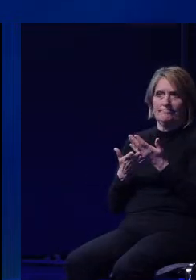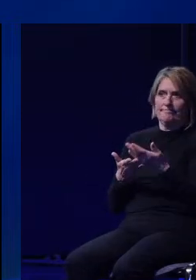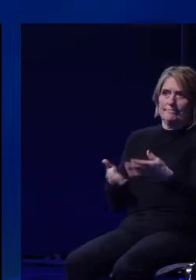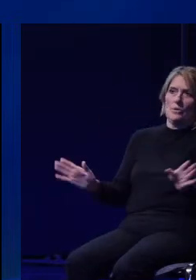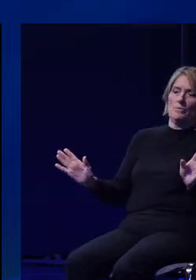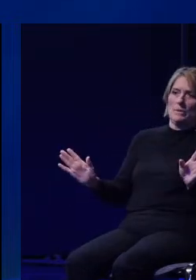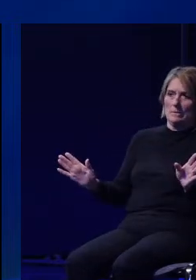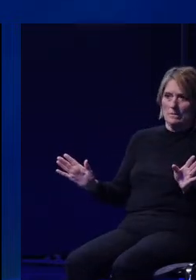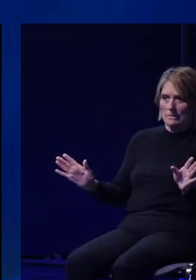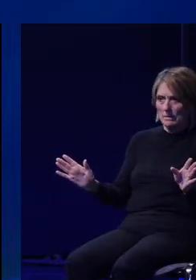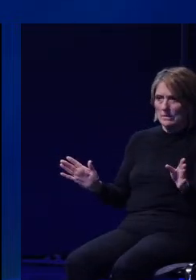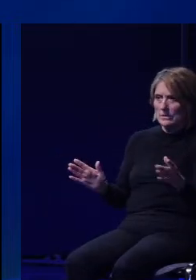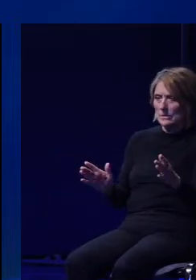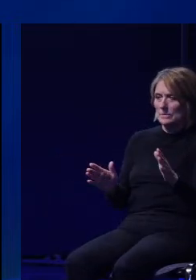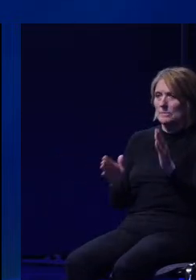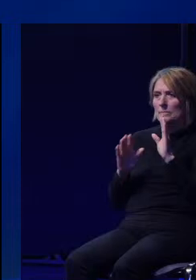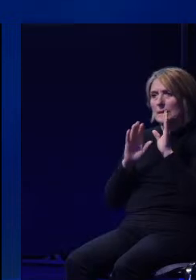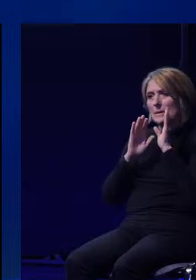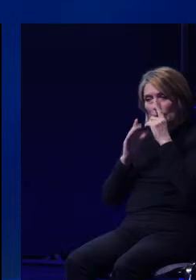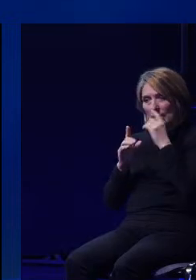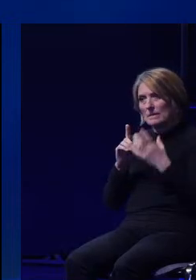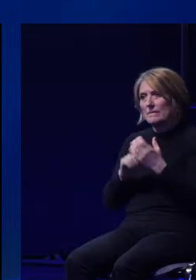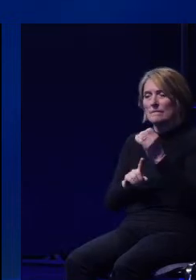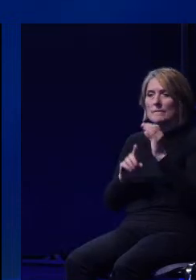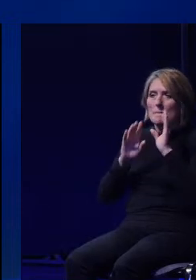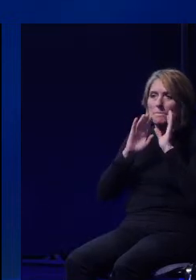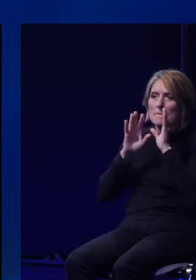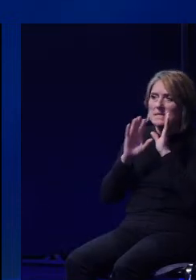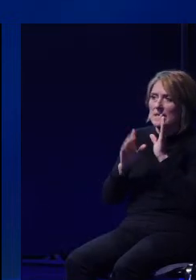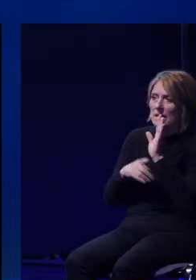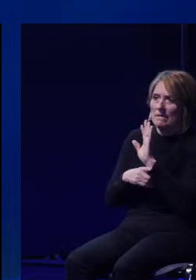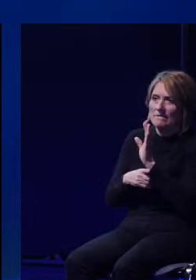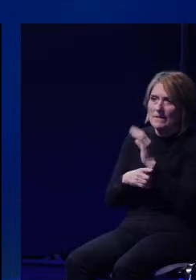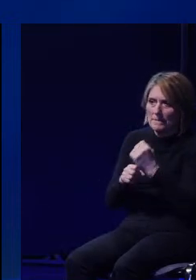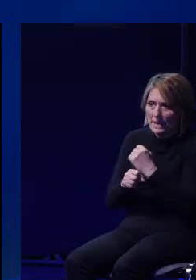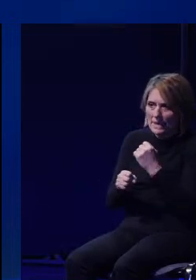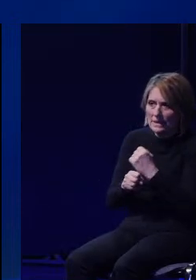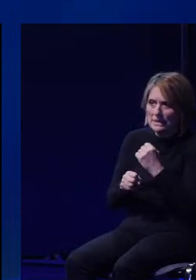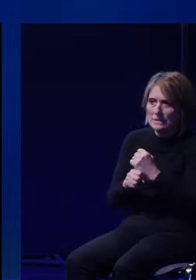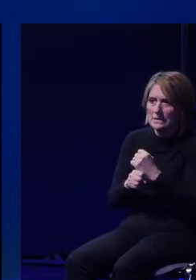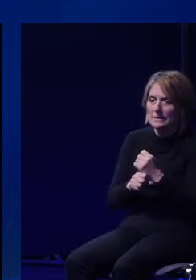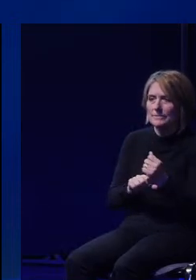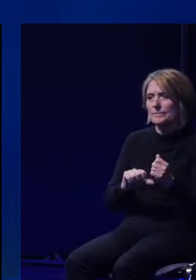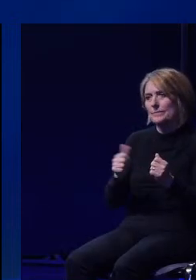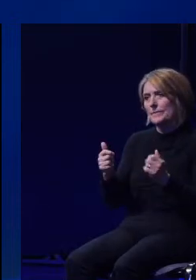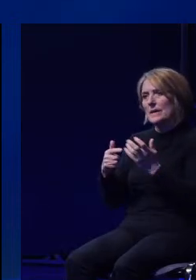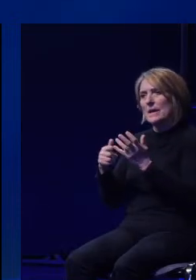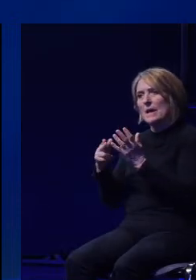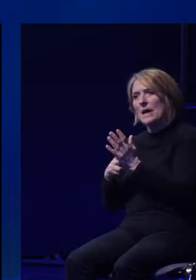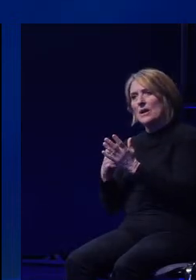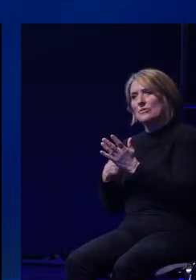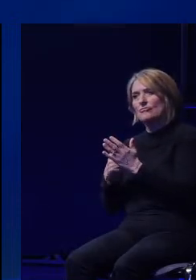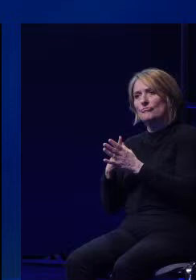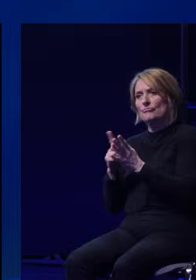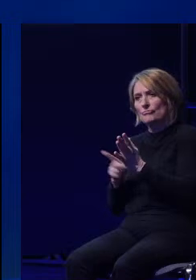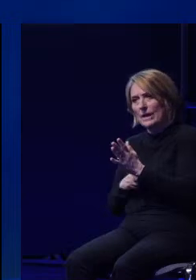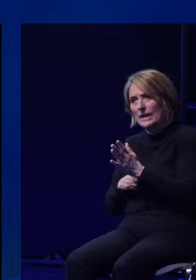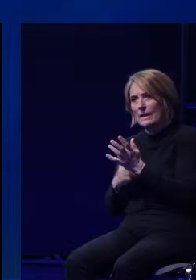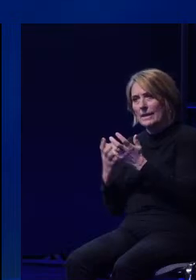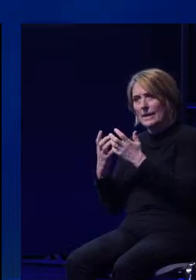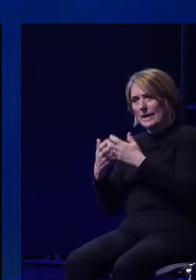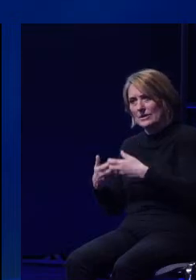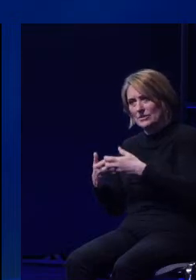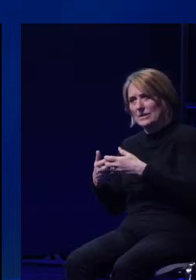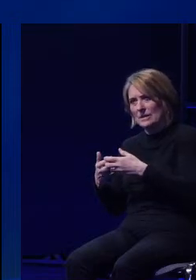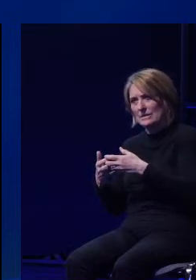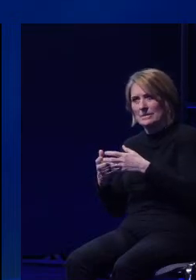find amazing filmmakers working in Blender. Unreal Engine is sort of the big incumbent, I